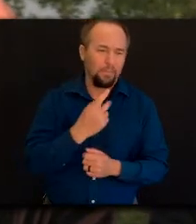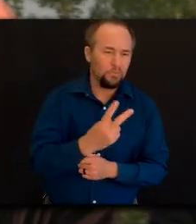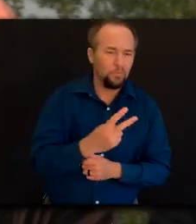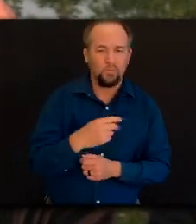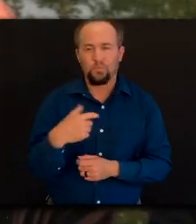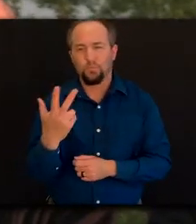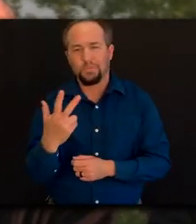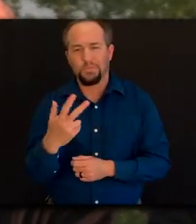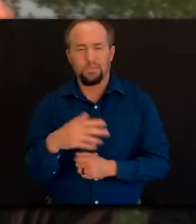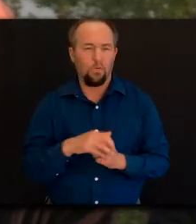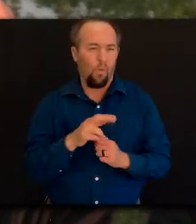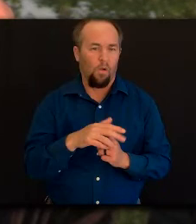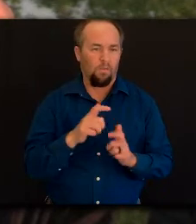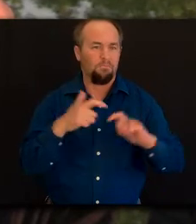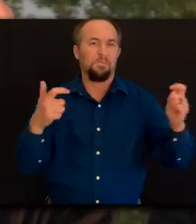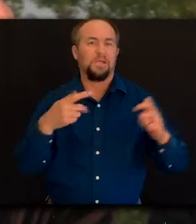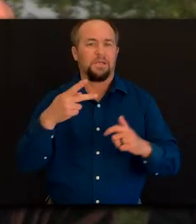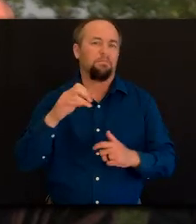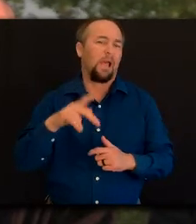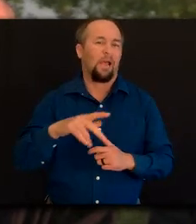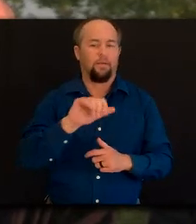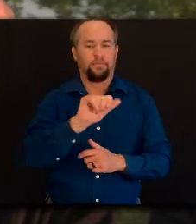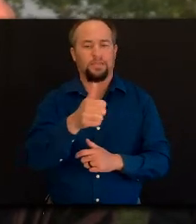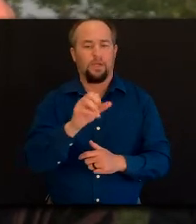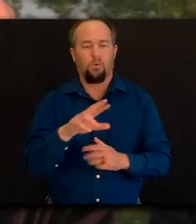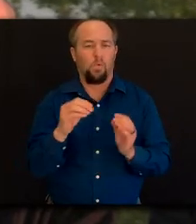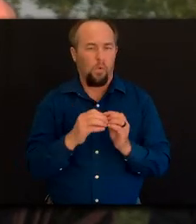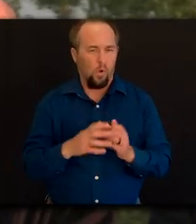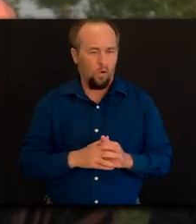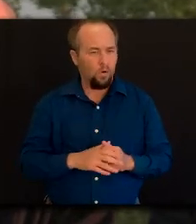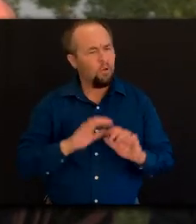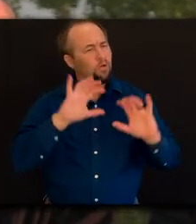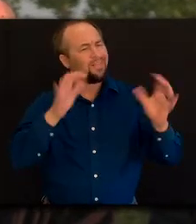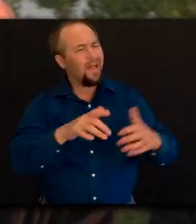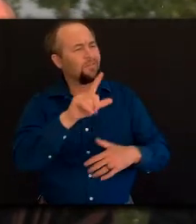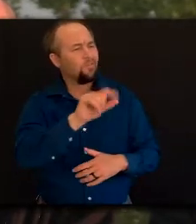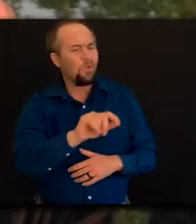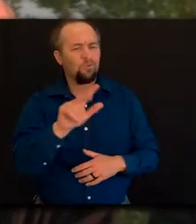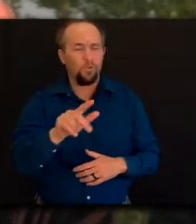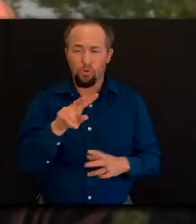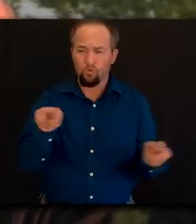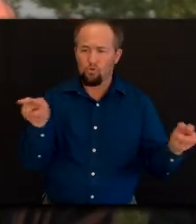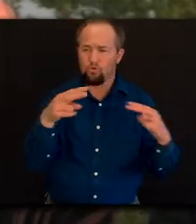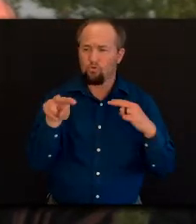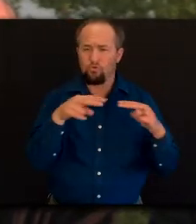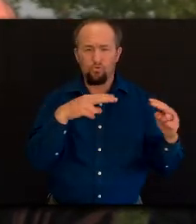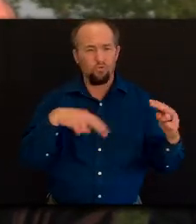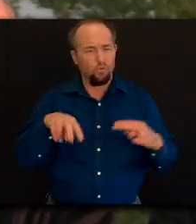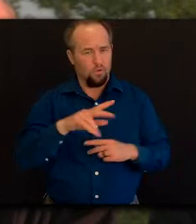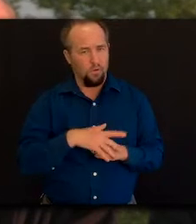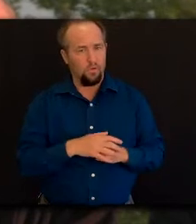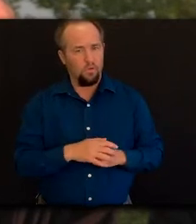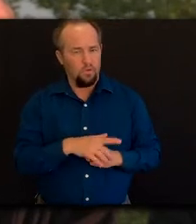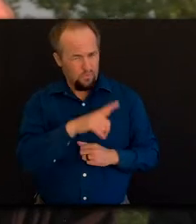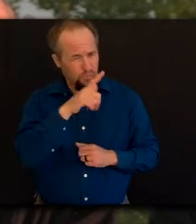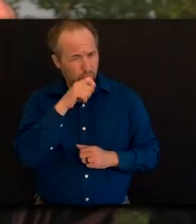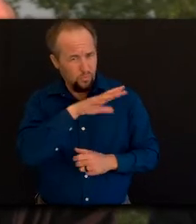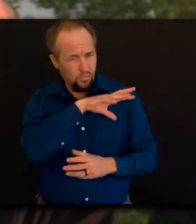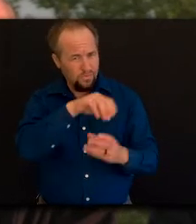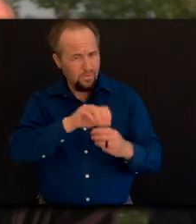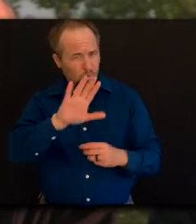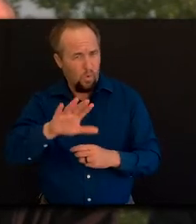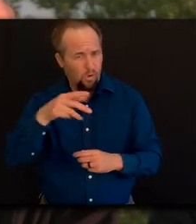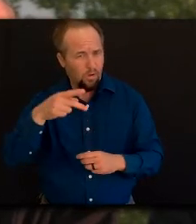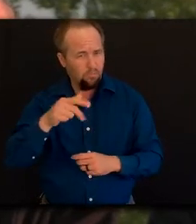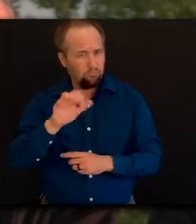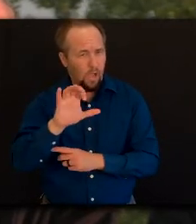threes, or a mega pack of 10 or more. Class of 2023, look around you. Who is in your pack?